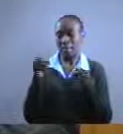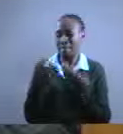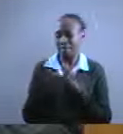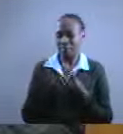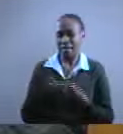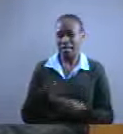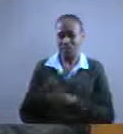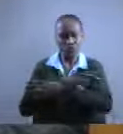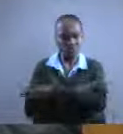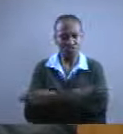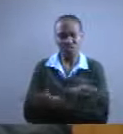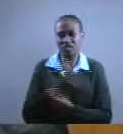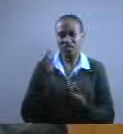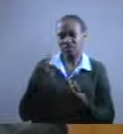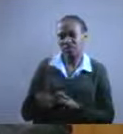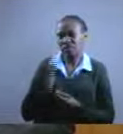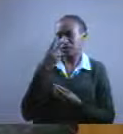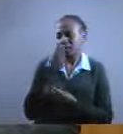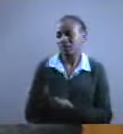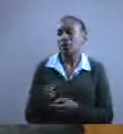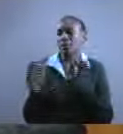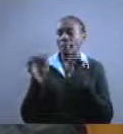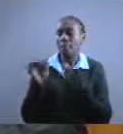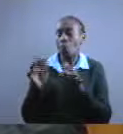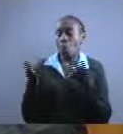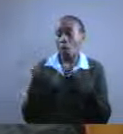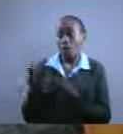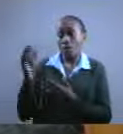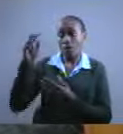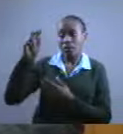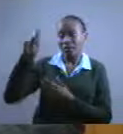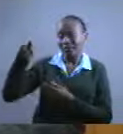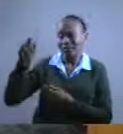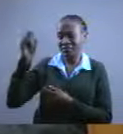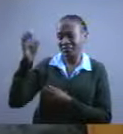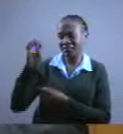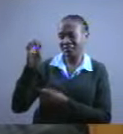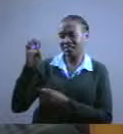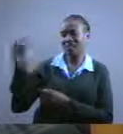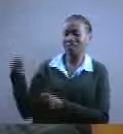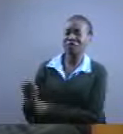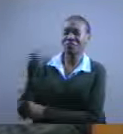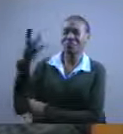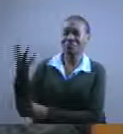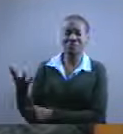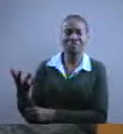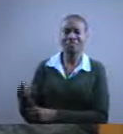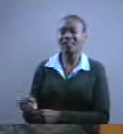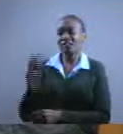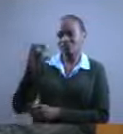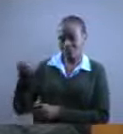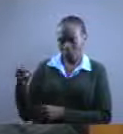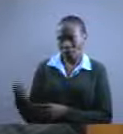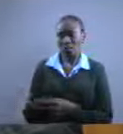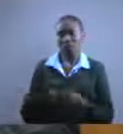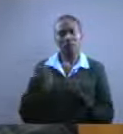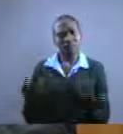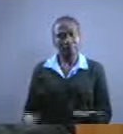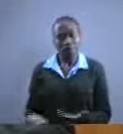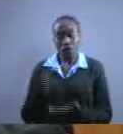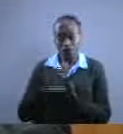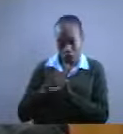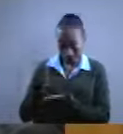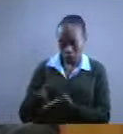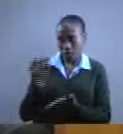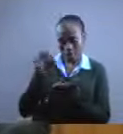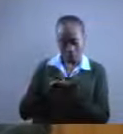seen tearing down DA registration posters in Ga-Rankuwa. These posters urge people to register to vote during